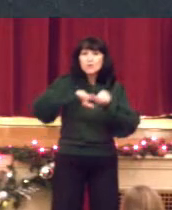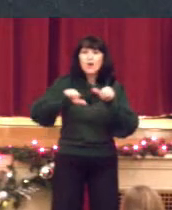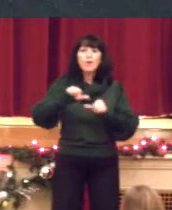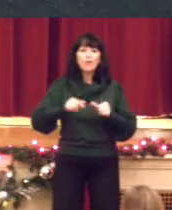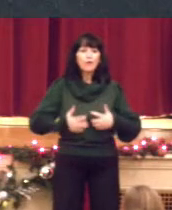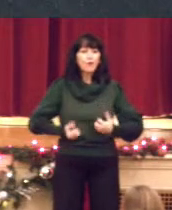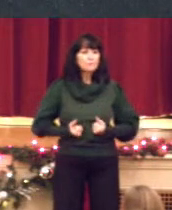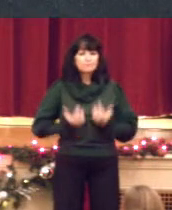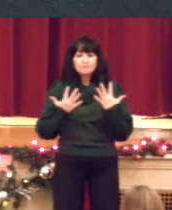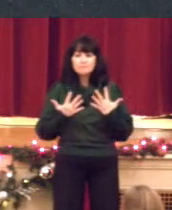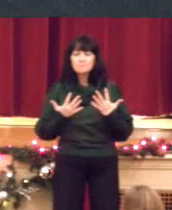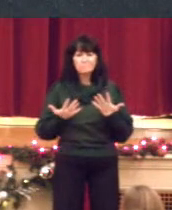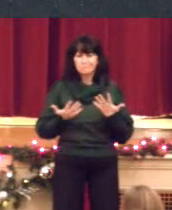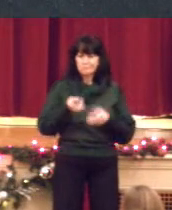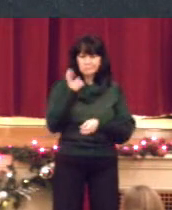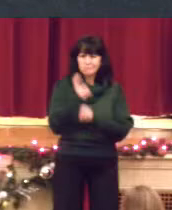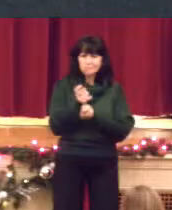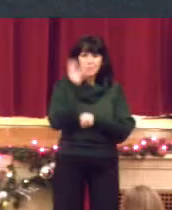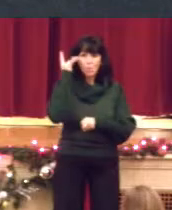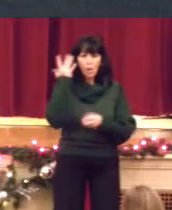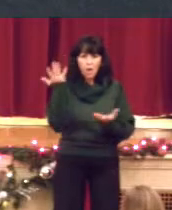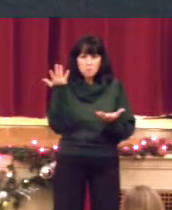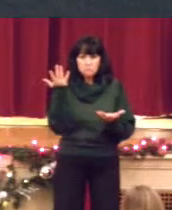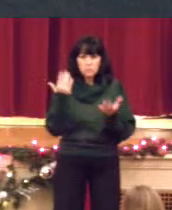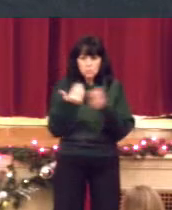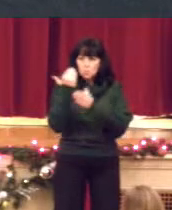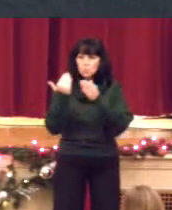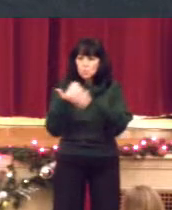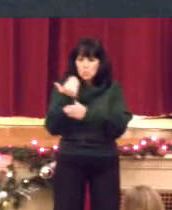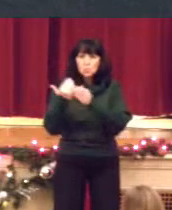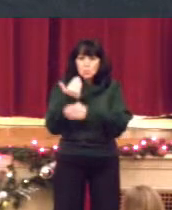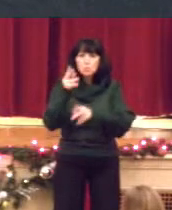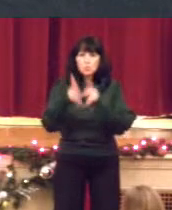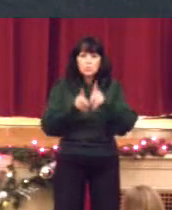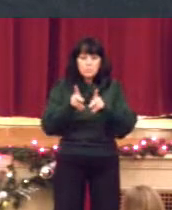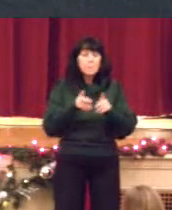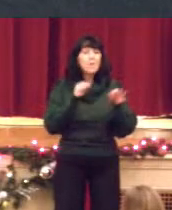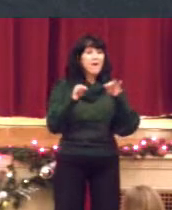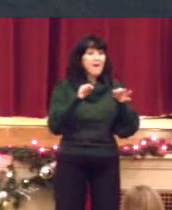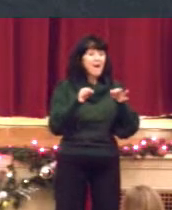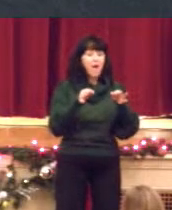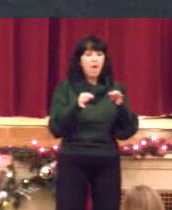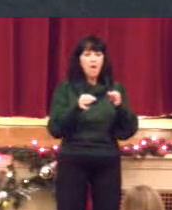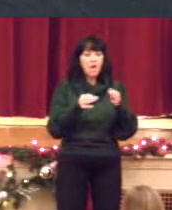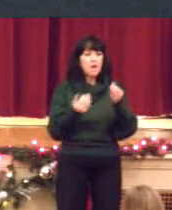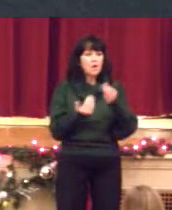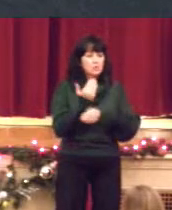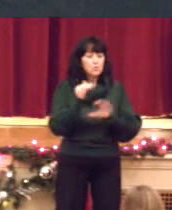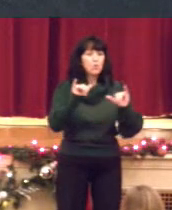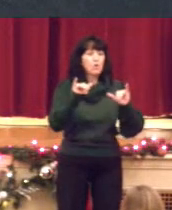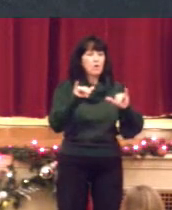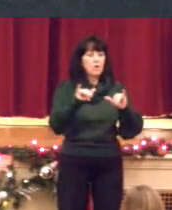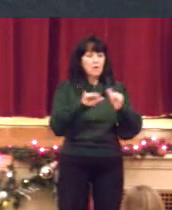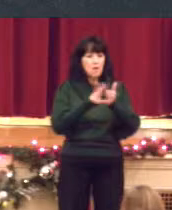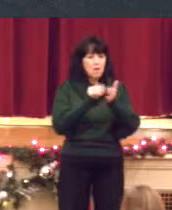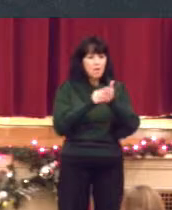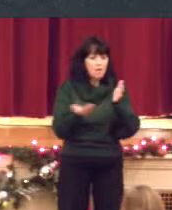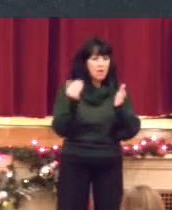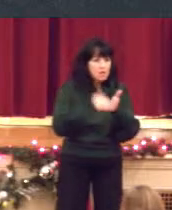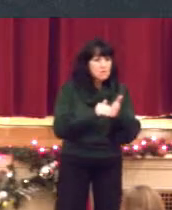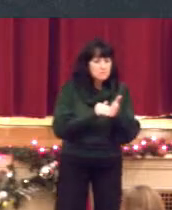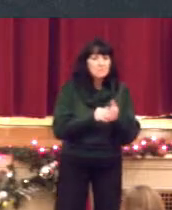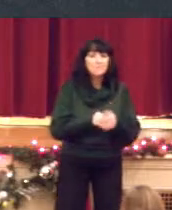students? That siblings don't oftentimes get to say, I want you to have this teacher because they were so